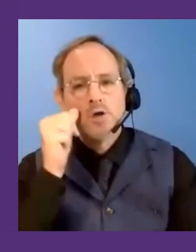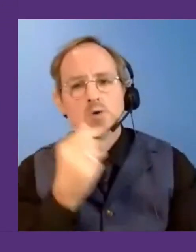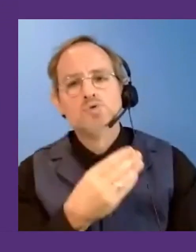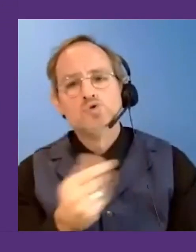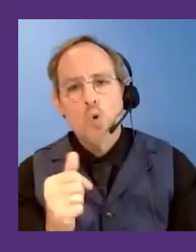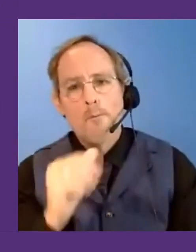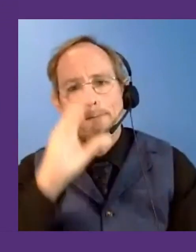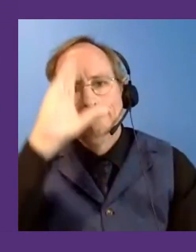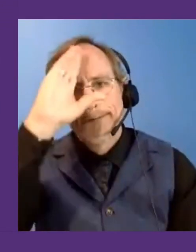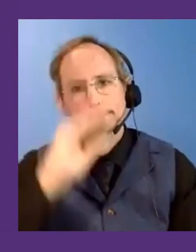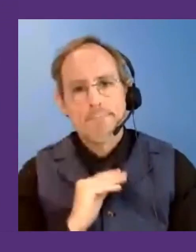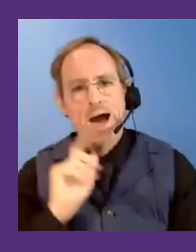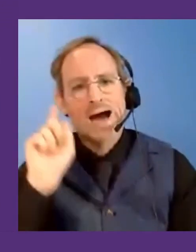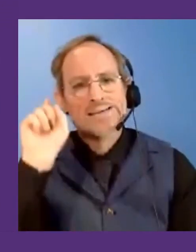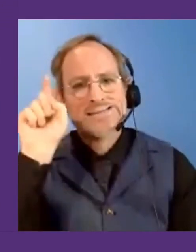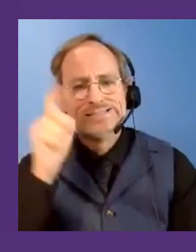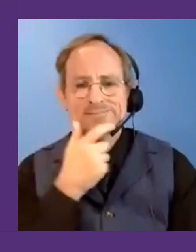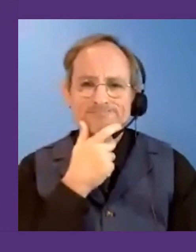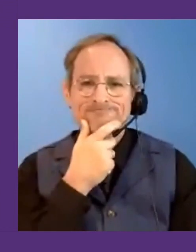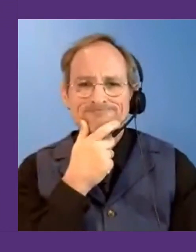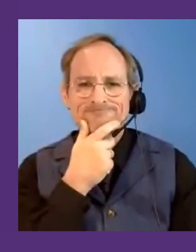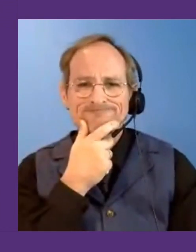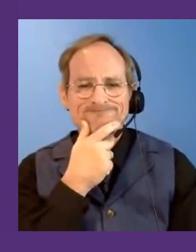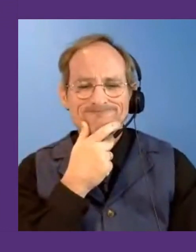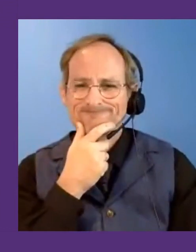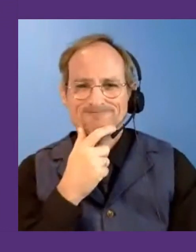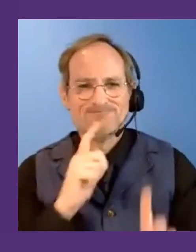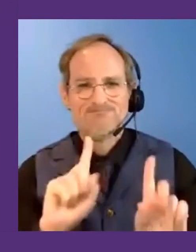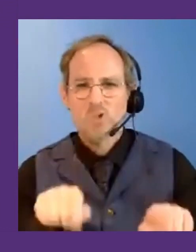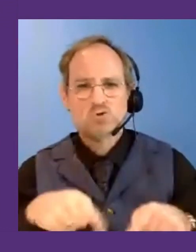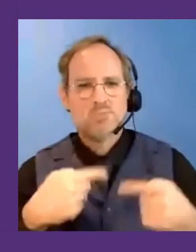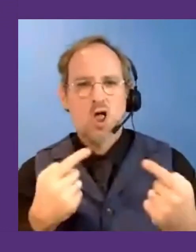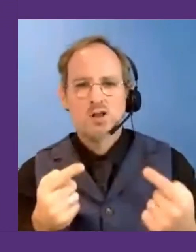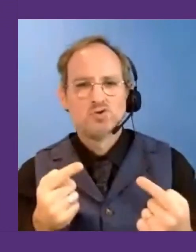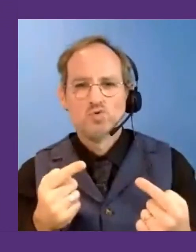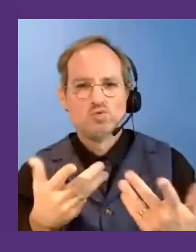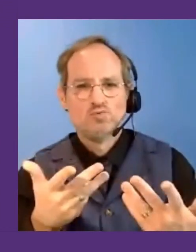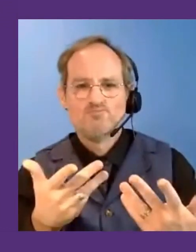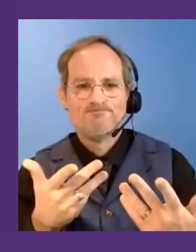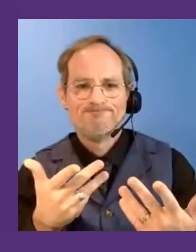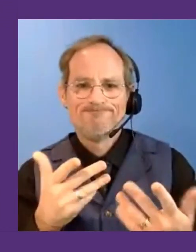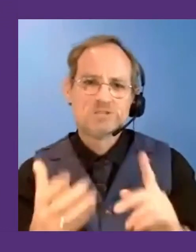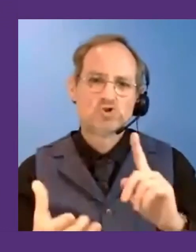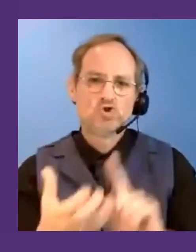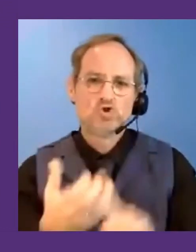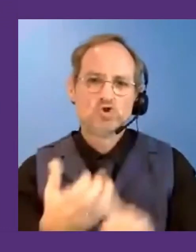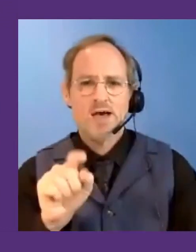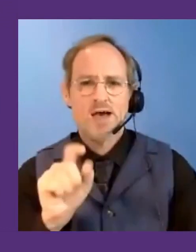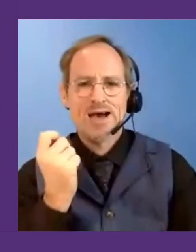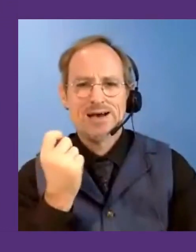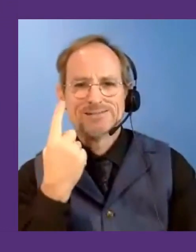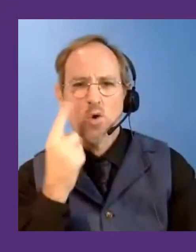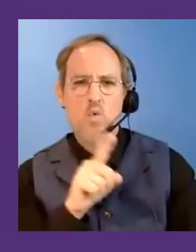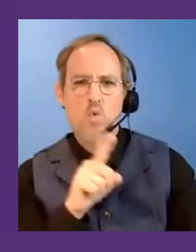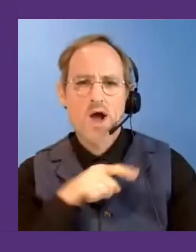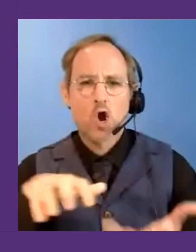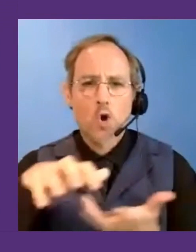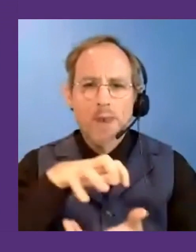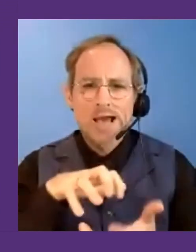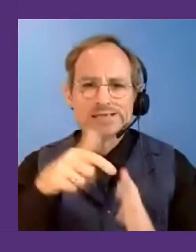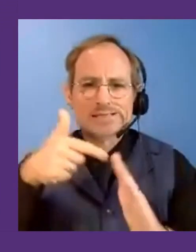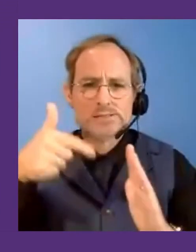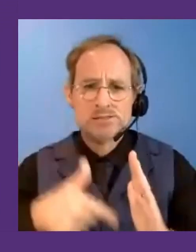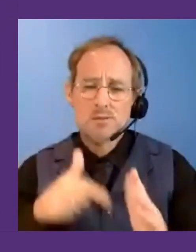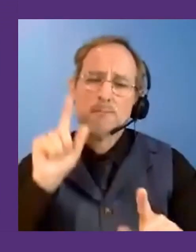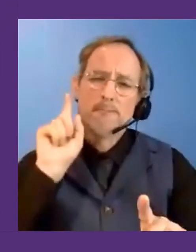make a really tough call and go, we just can't do that. It's not in our gift, it's too complex. But most of the time, people will come